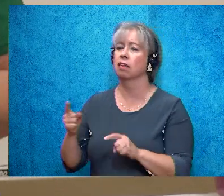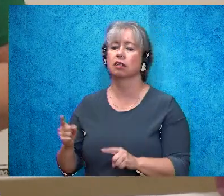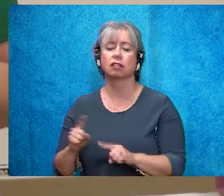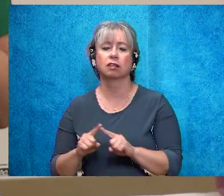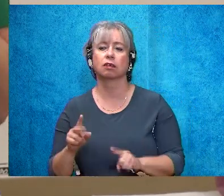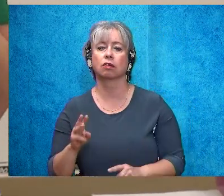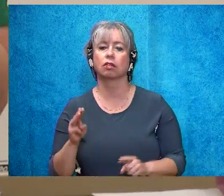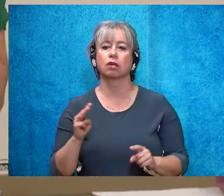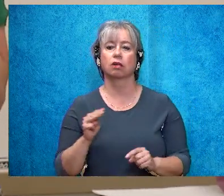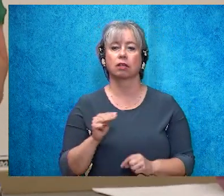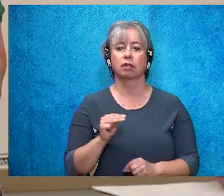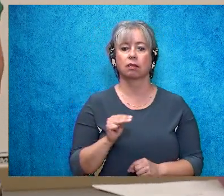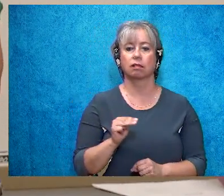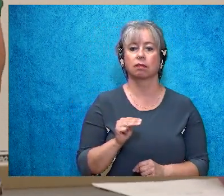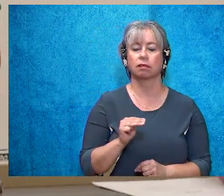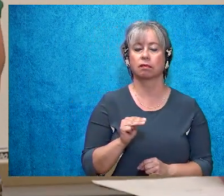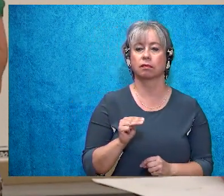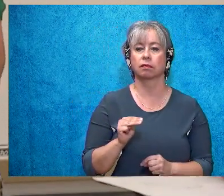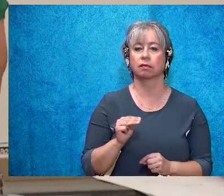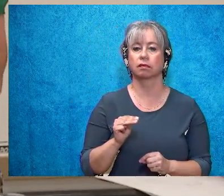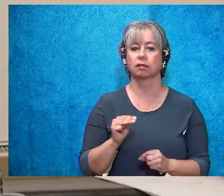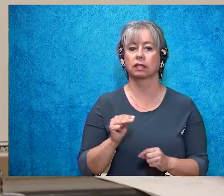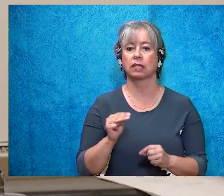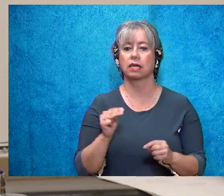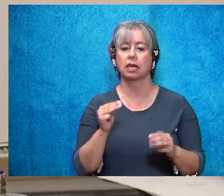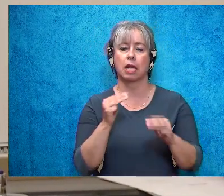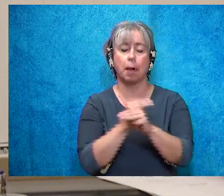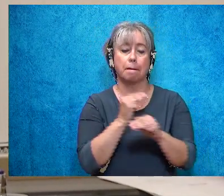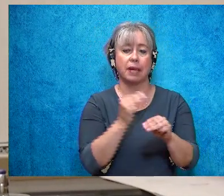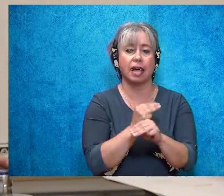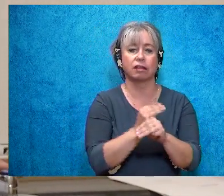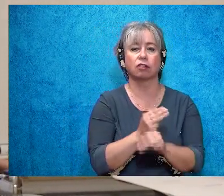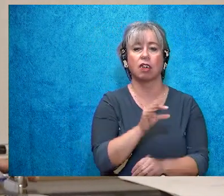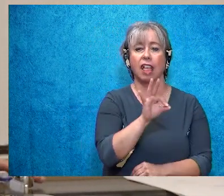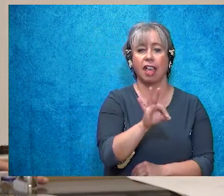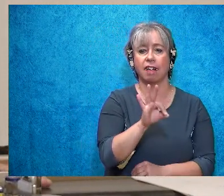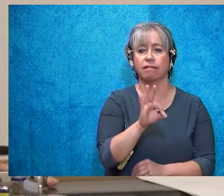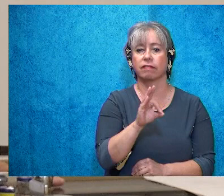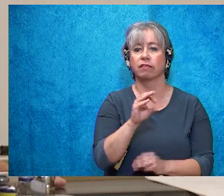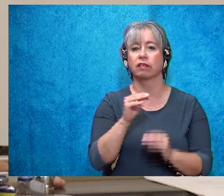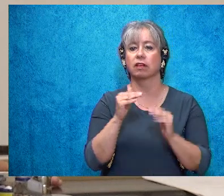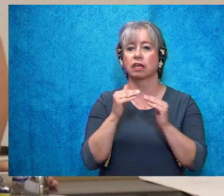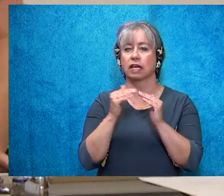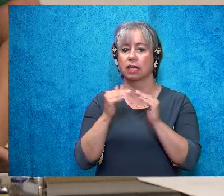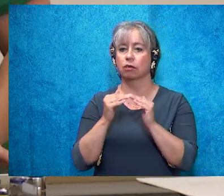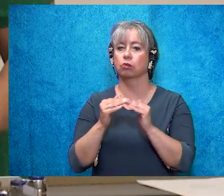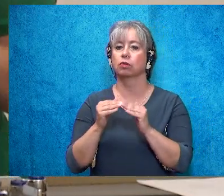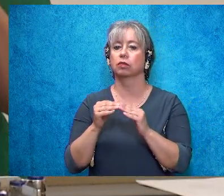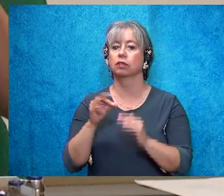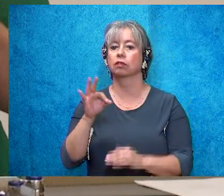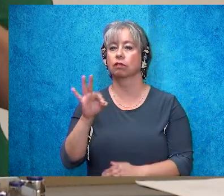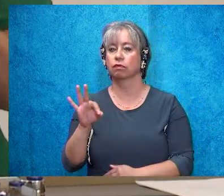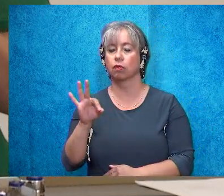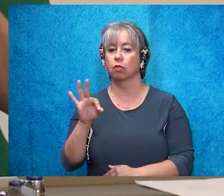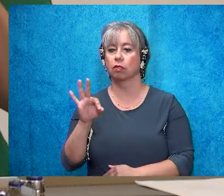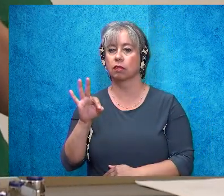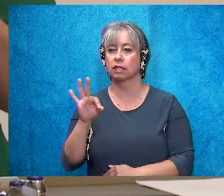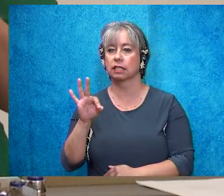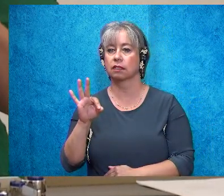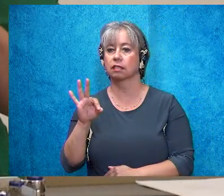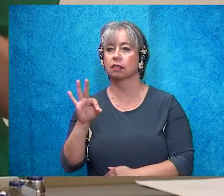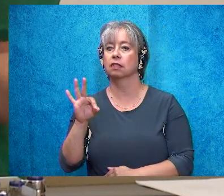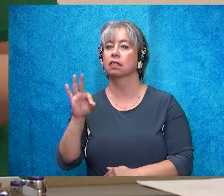W equals F times D. And what does that F stand for? That F stands for force. And that D is